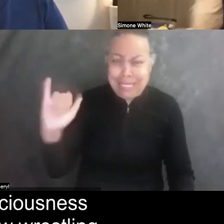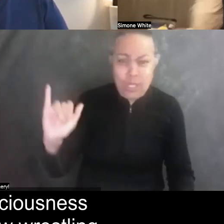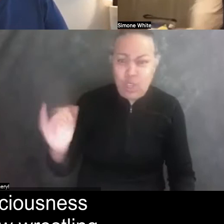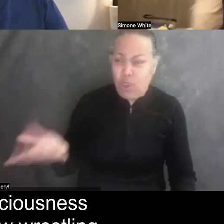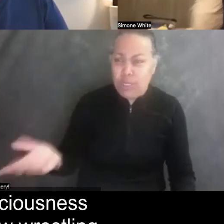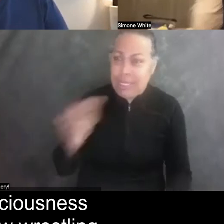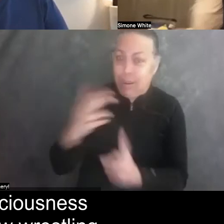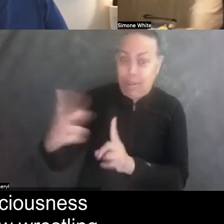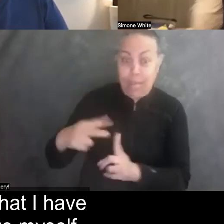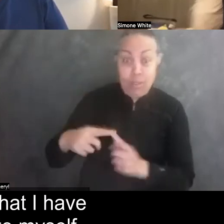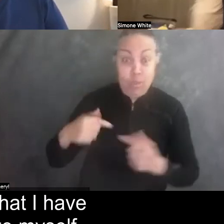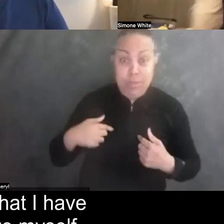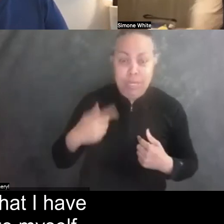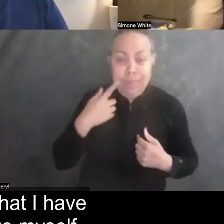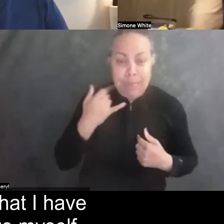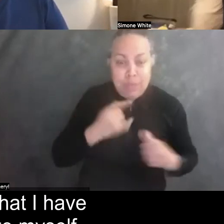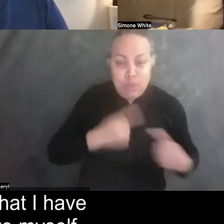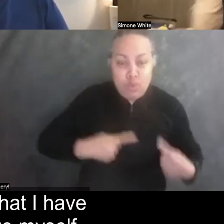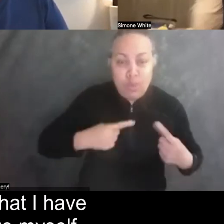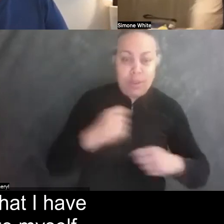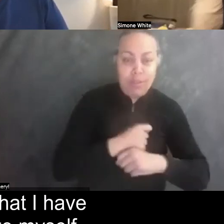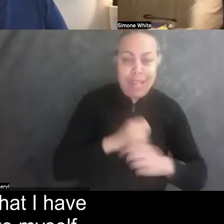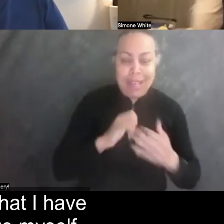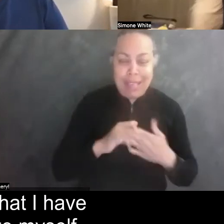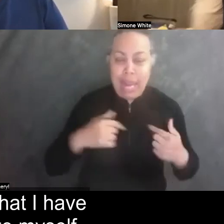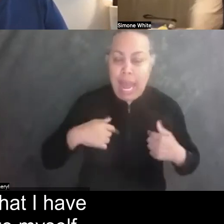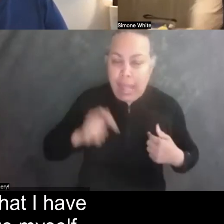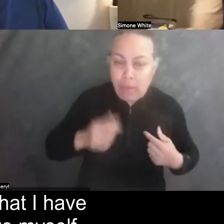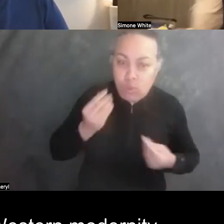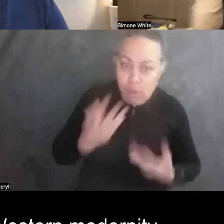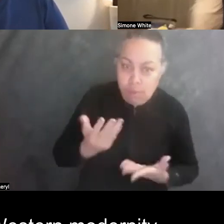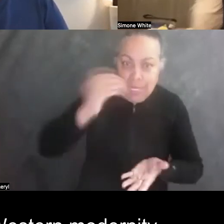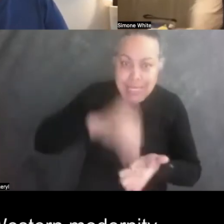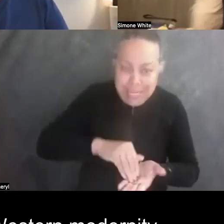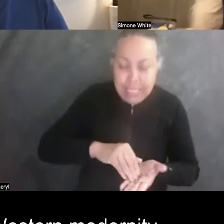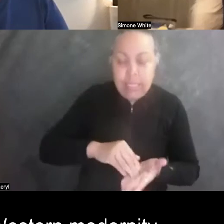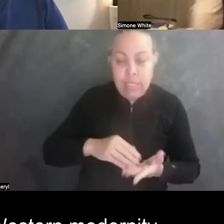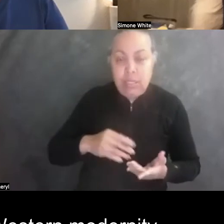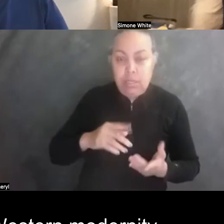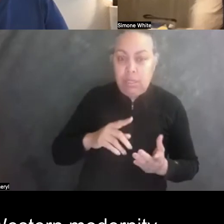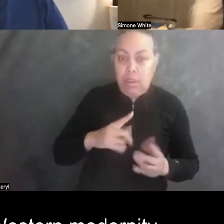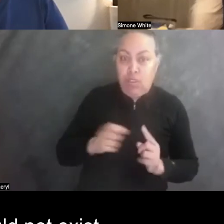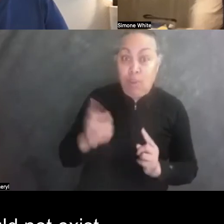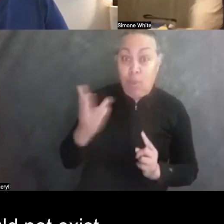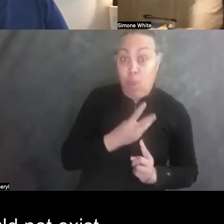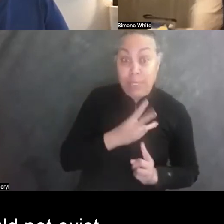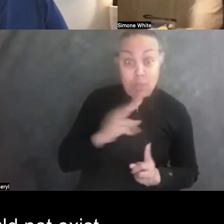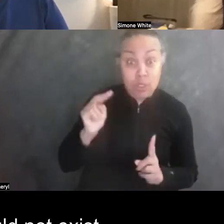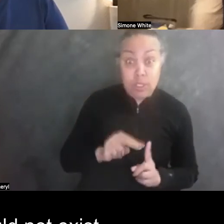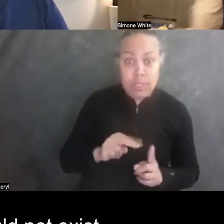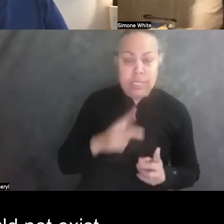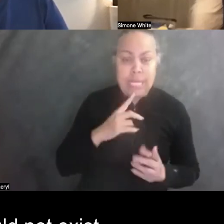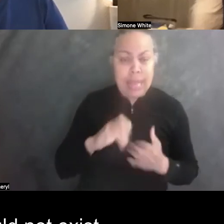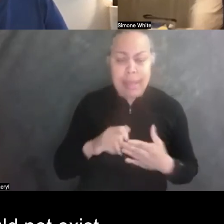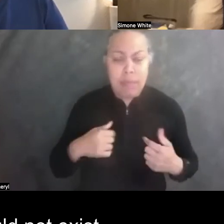I'm now wrestling with the idea that I have to re-articulate myself from a framework of Western modernity that says I should